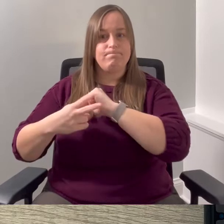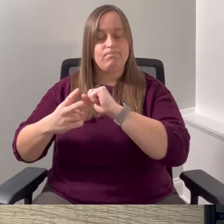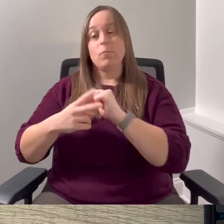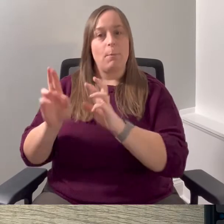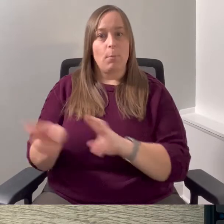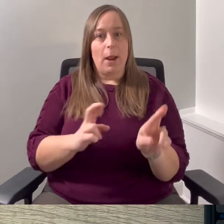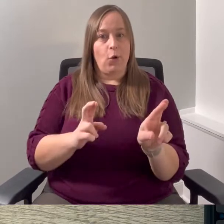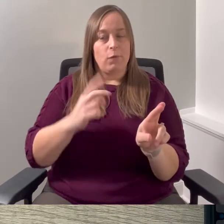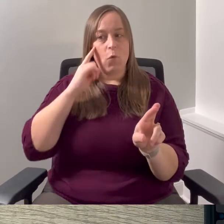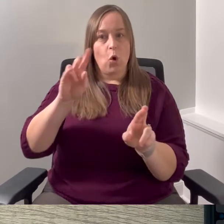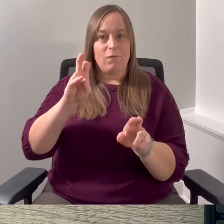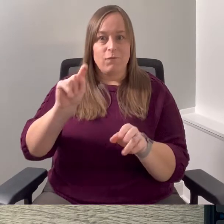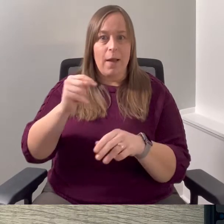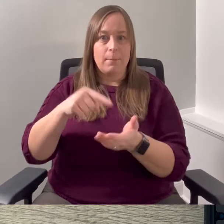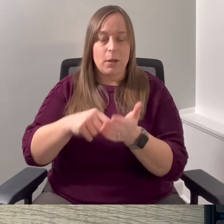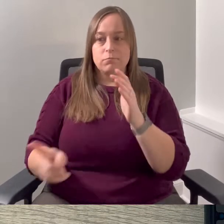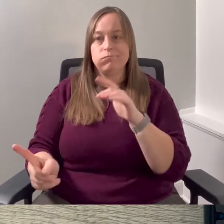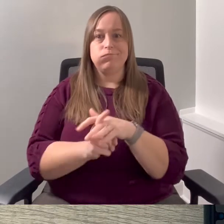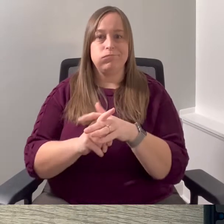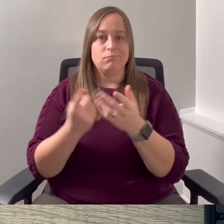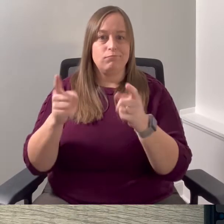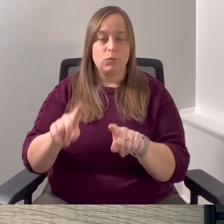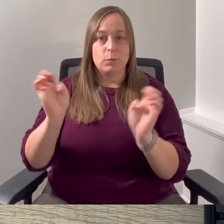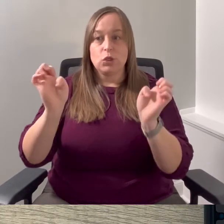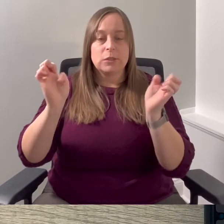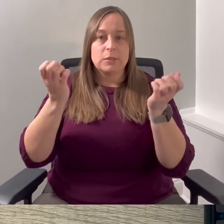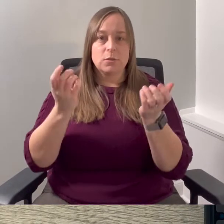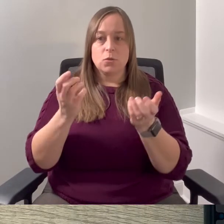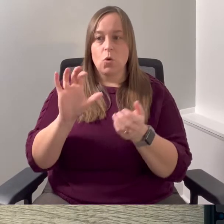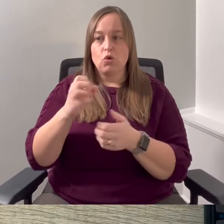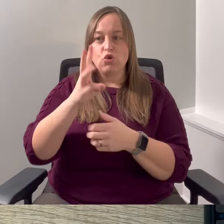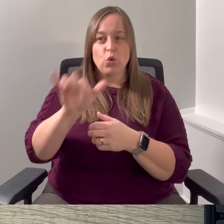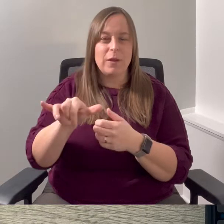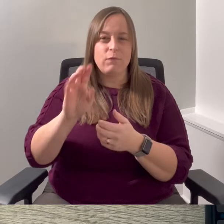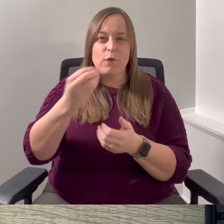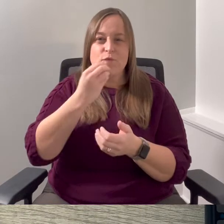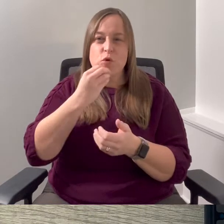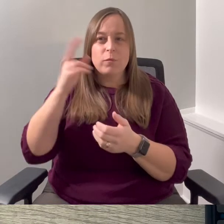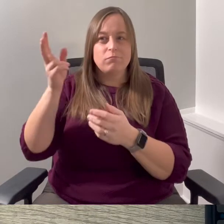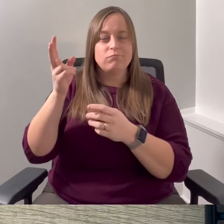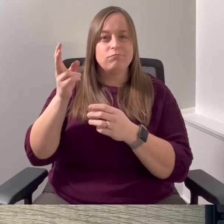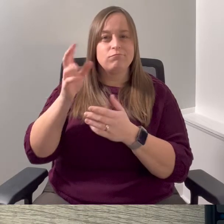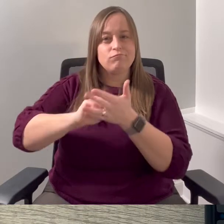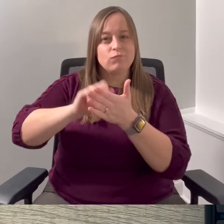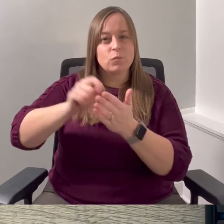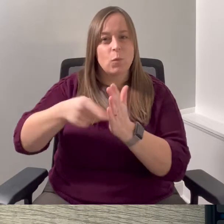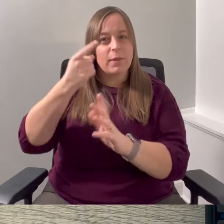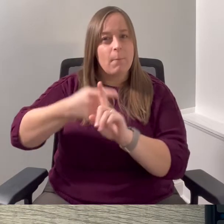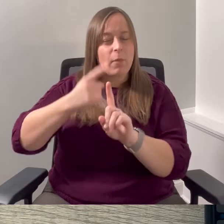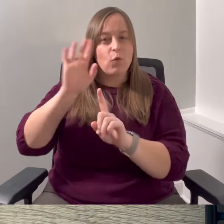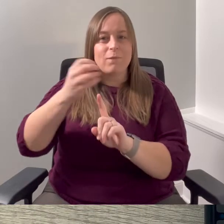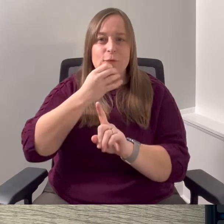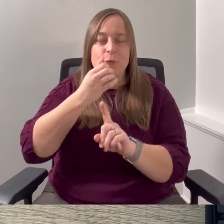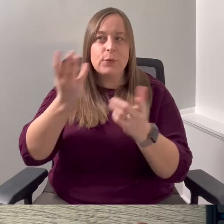for when her vet bills come up, or when the Chewy subscription comes out once a month for her food and